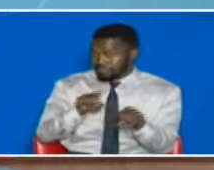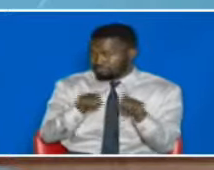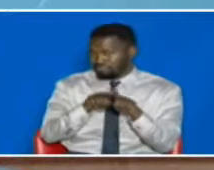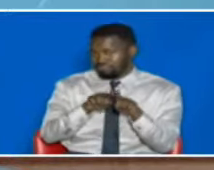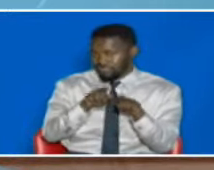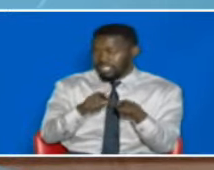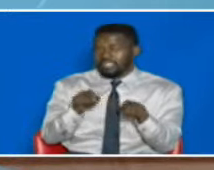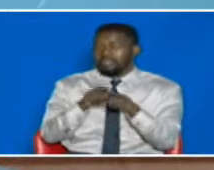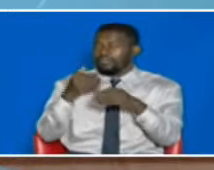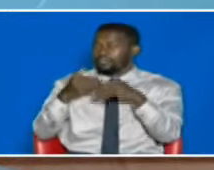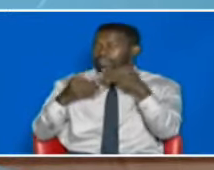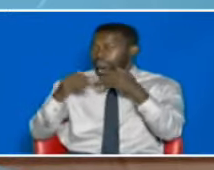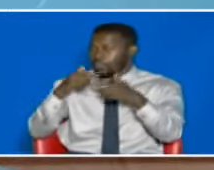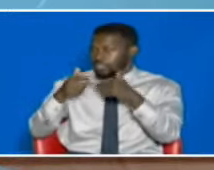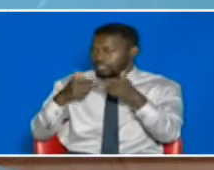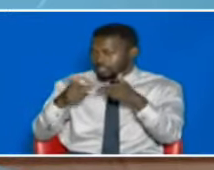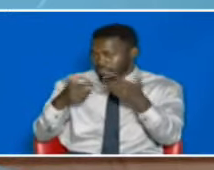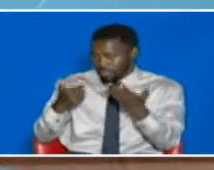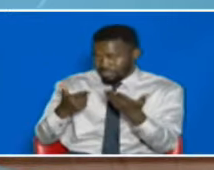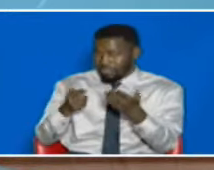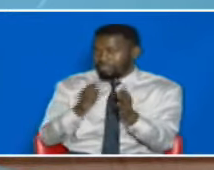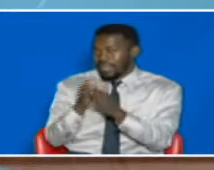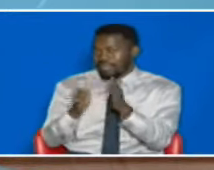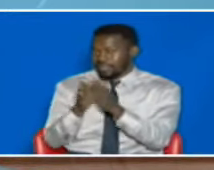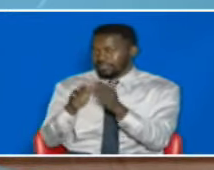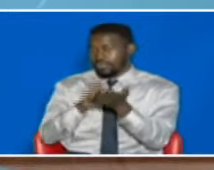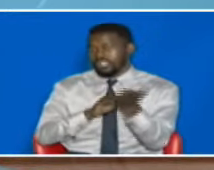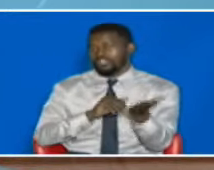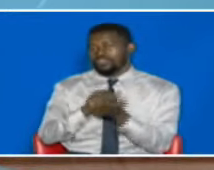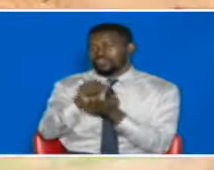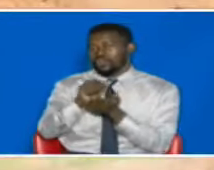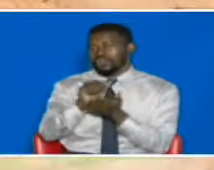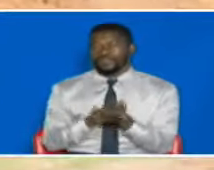also earmarked for demolition. Alan Ochanda reports.